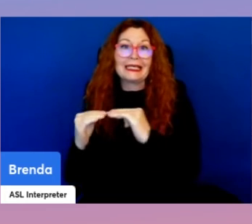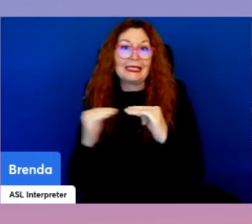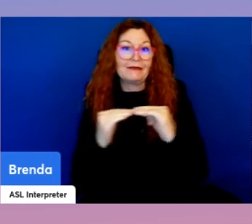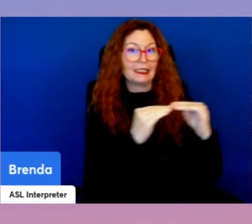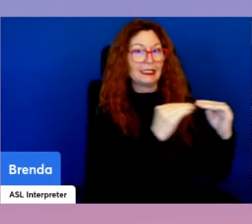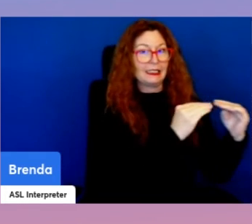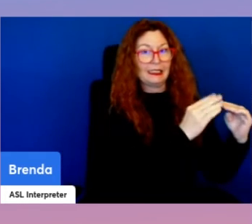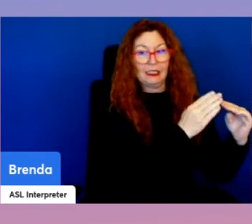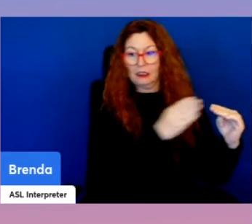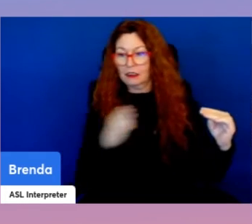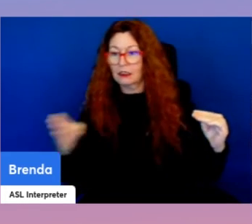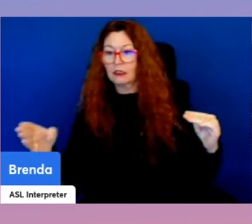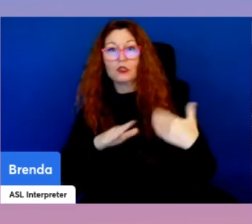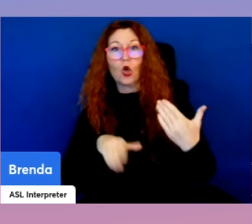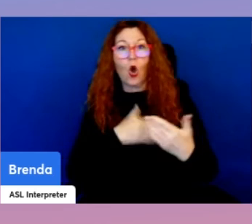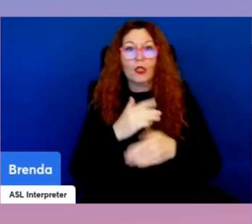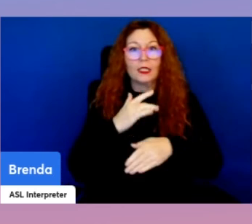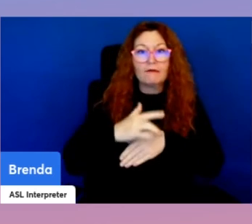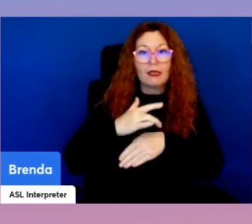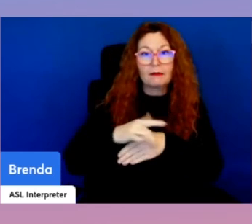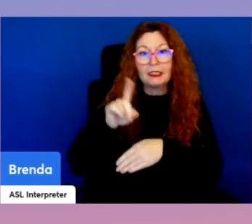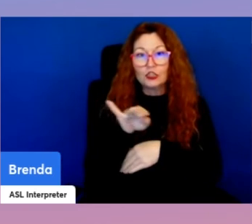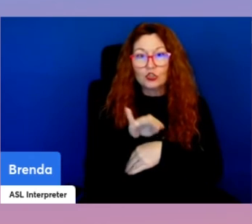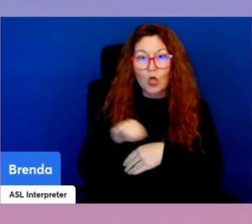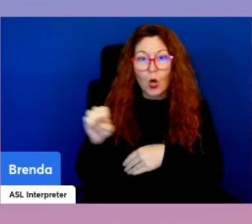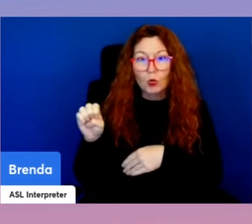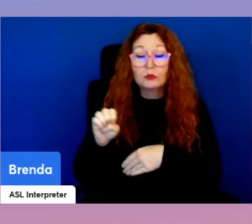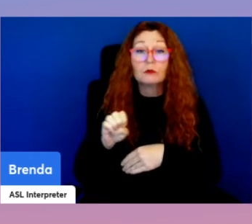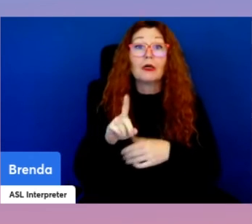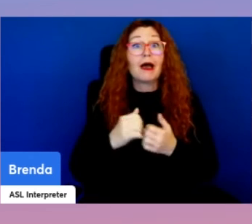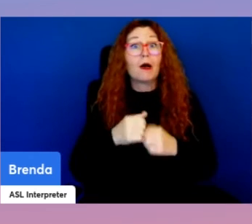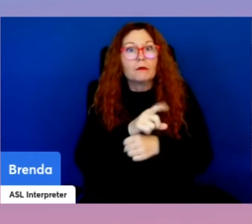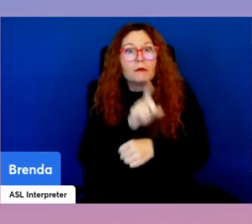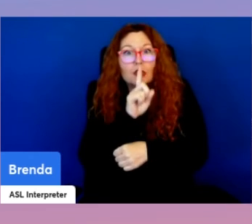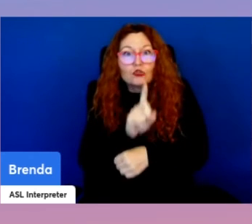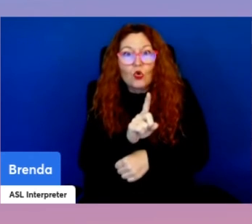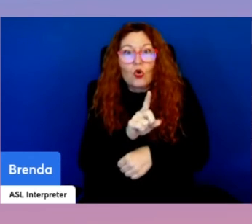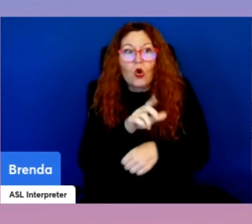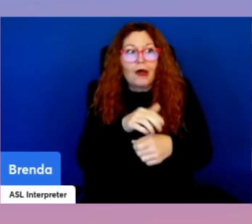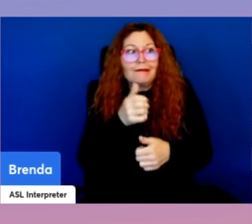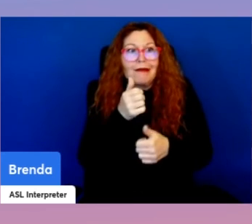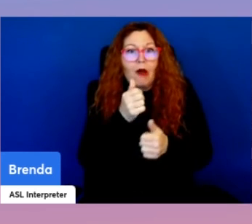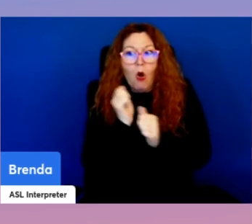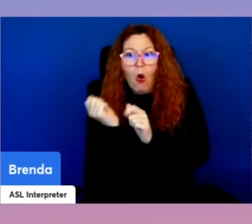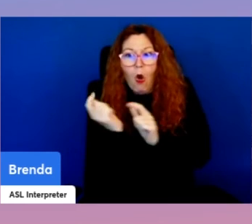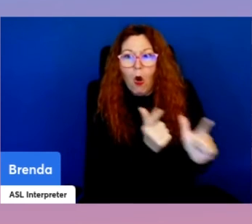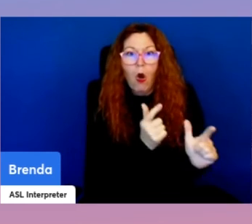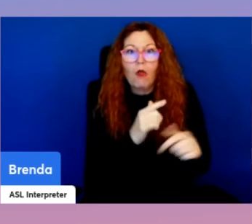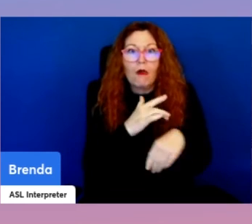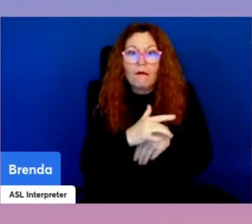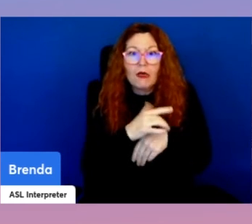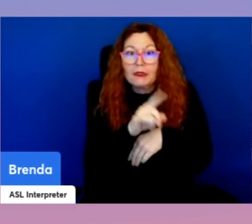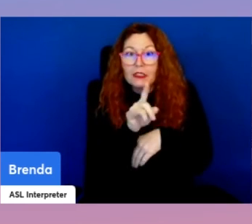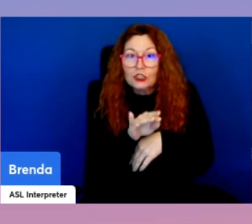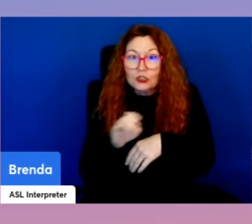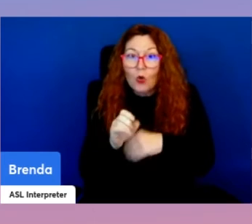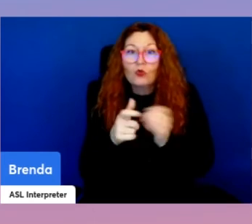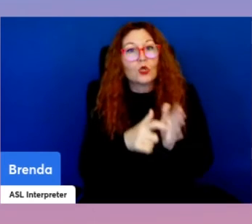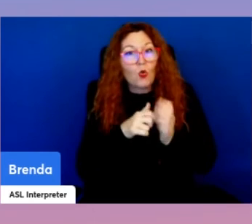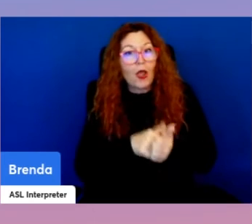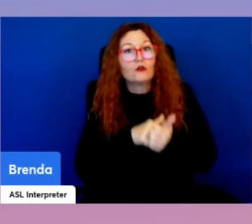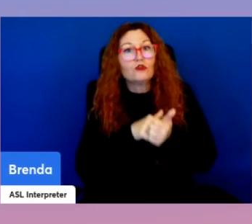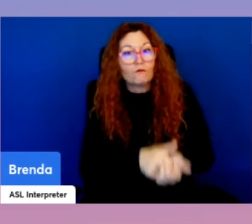availability zones. If you really want to make sure that you're on every single availability zone, you need to follow this practice.